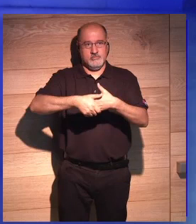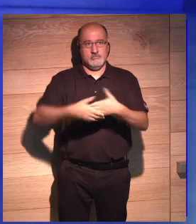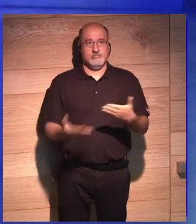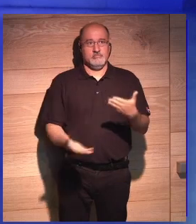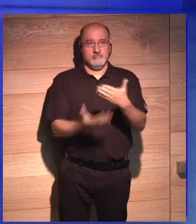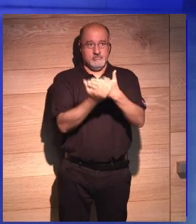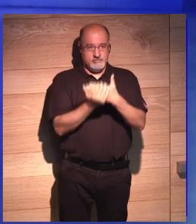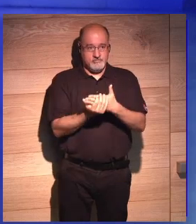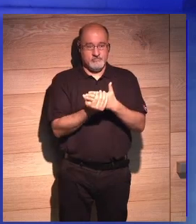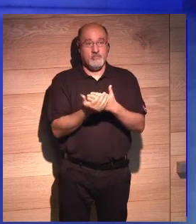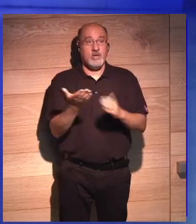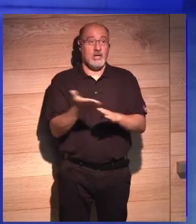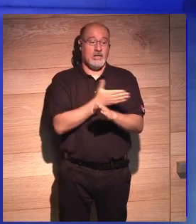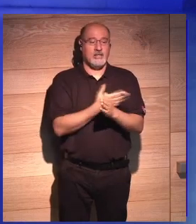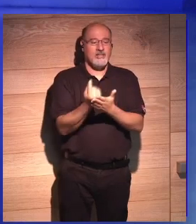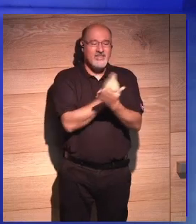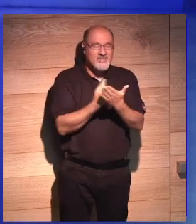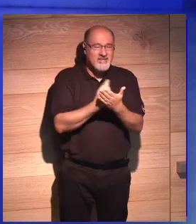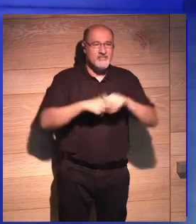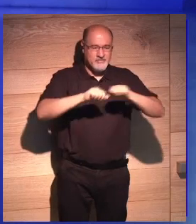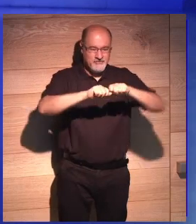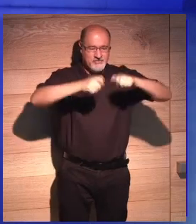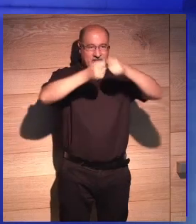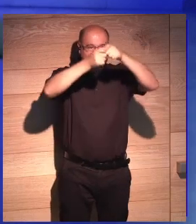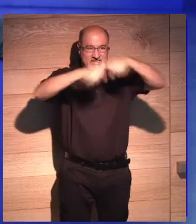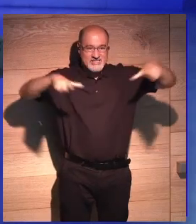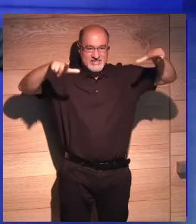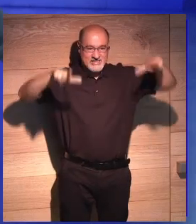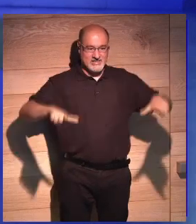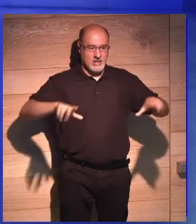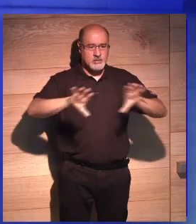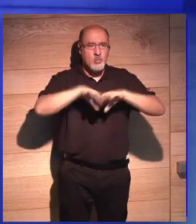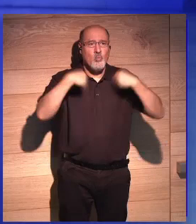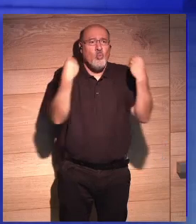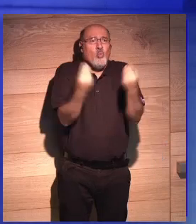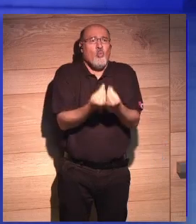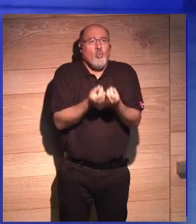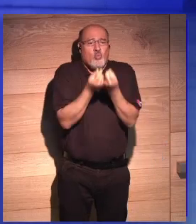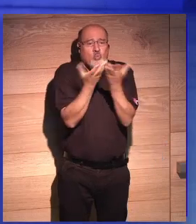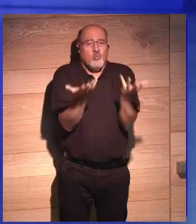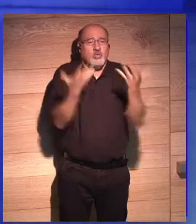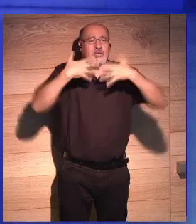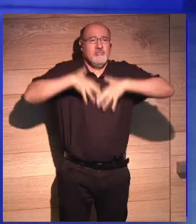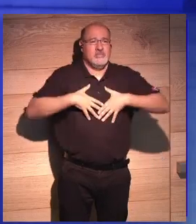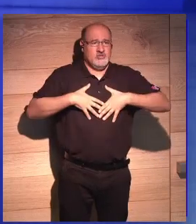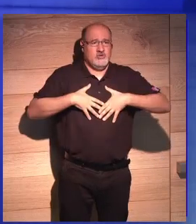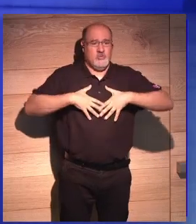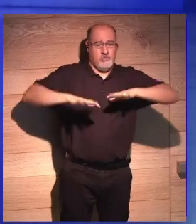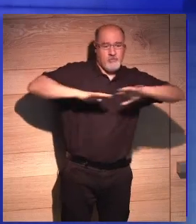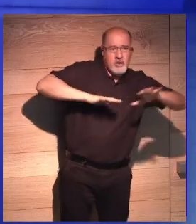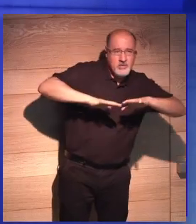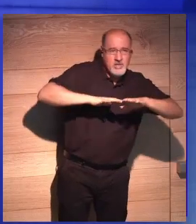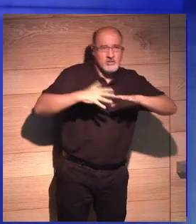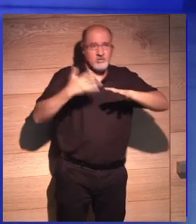multiple immersive rooms that people went through with kinetic sets. And so we had a straw that